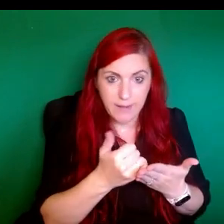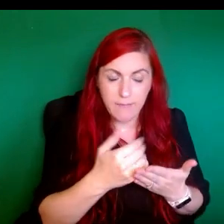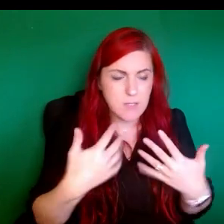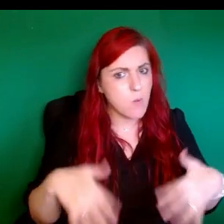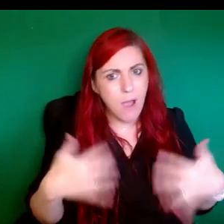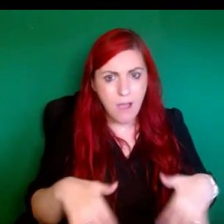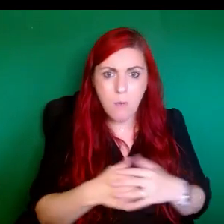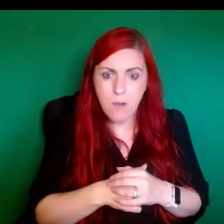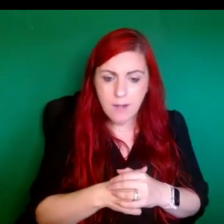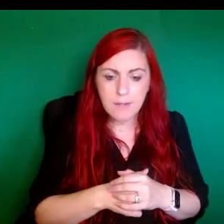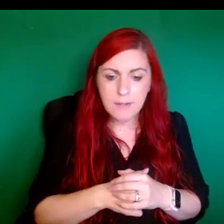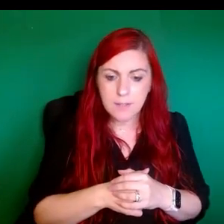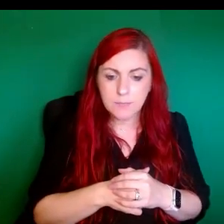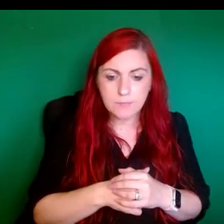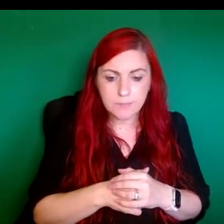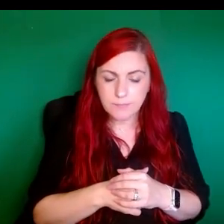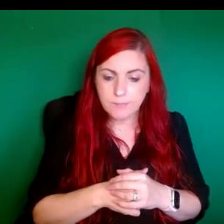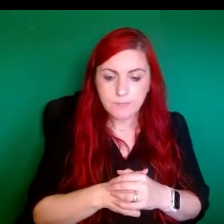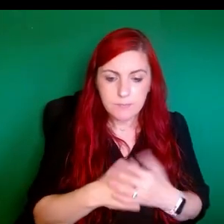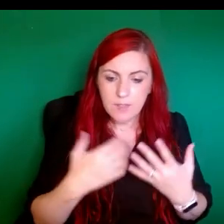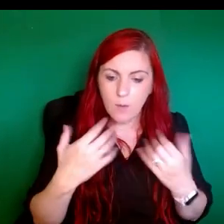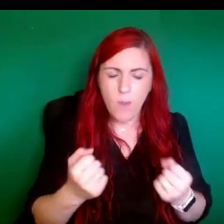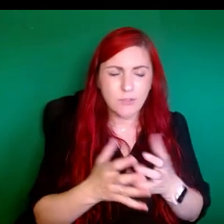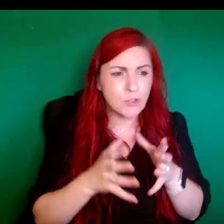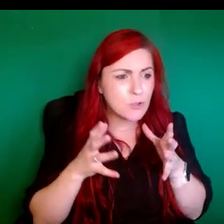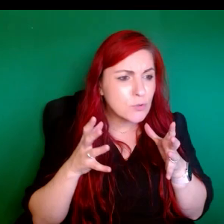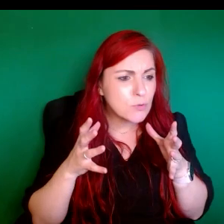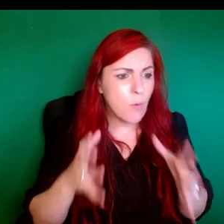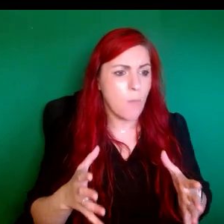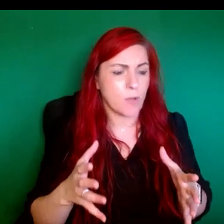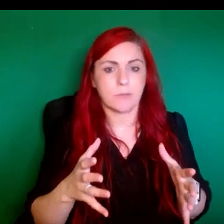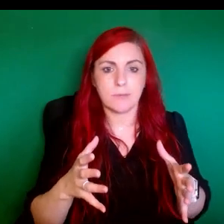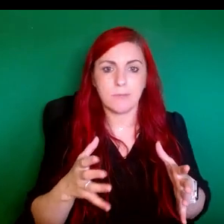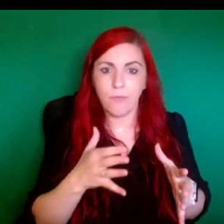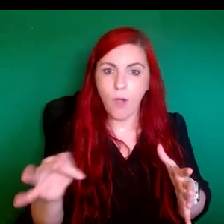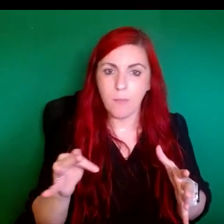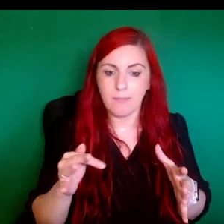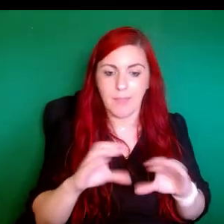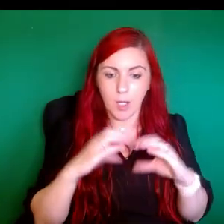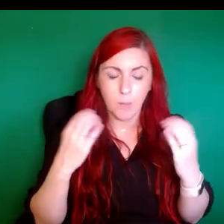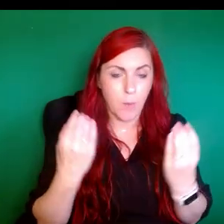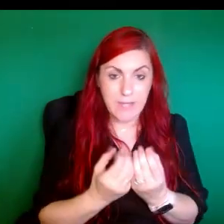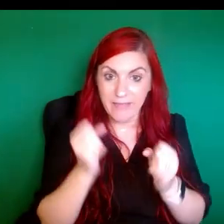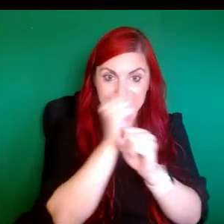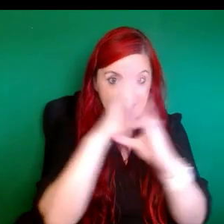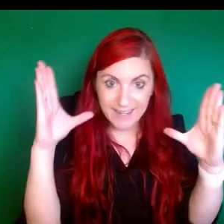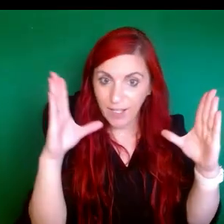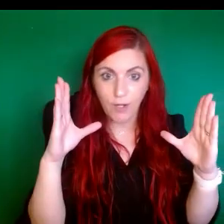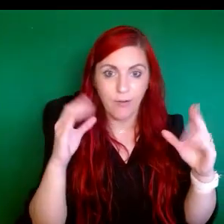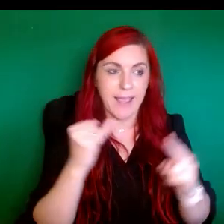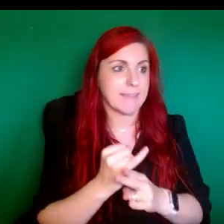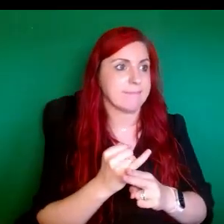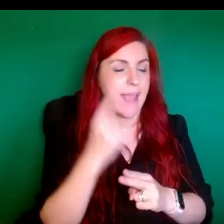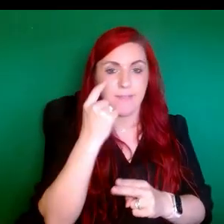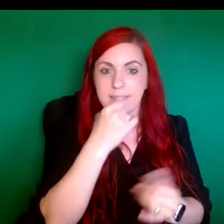We have so much goodwill from the community, and it's really evident in events like the Christmas Swim and the Business Sleep Out that are run